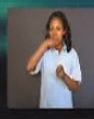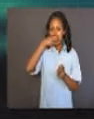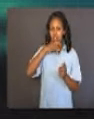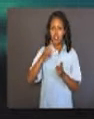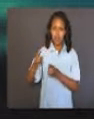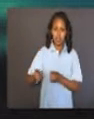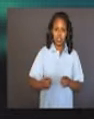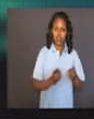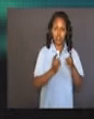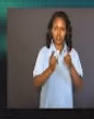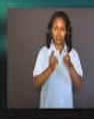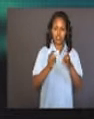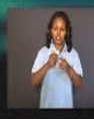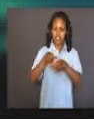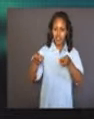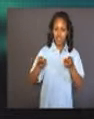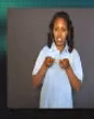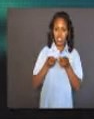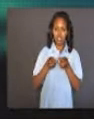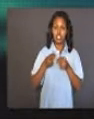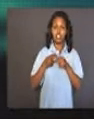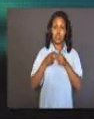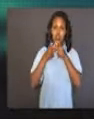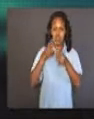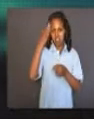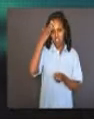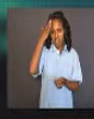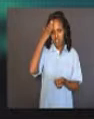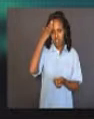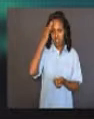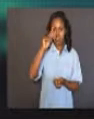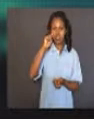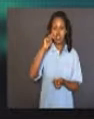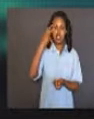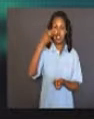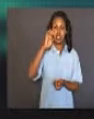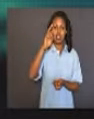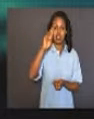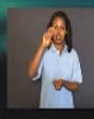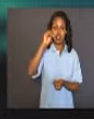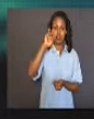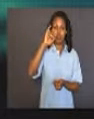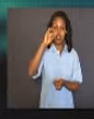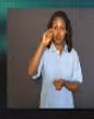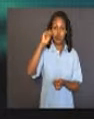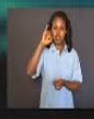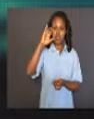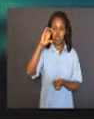heated metal surface, is known as thermionic emission.